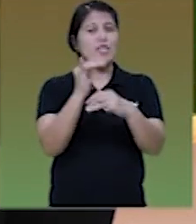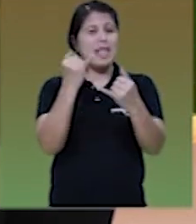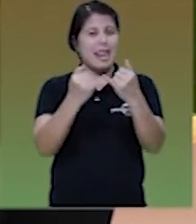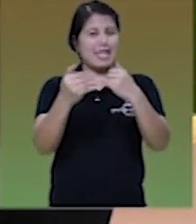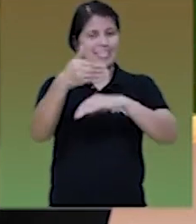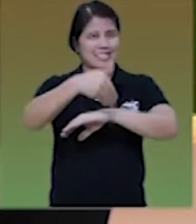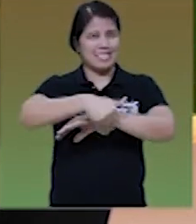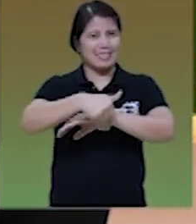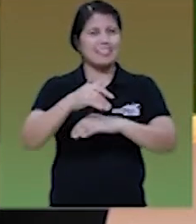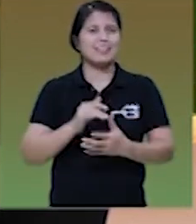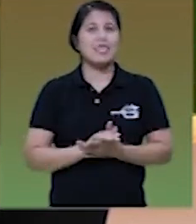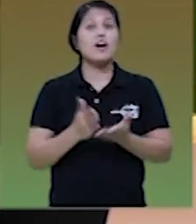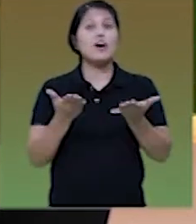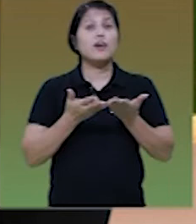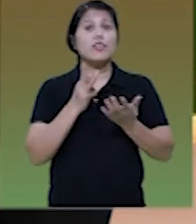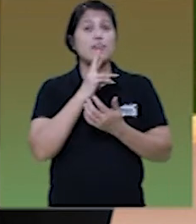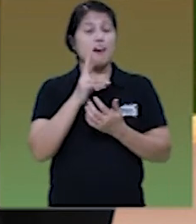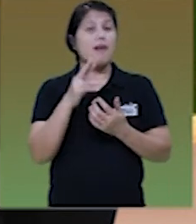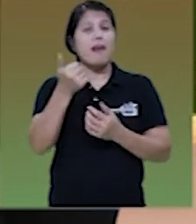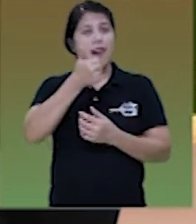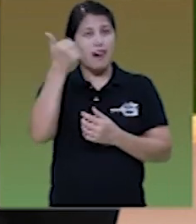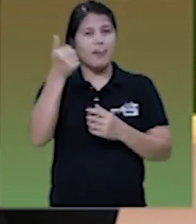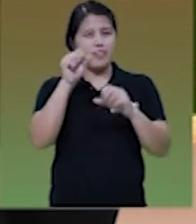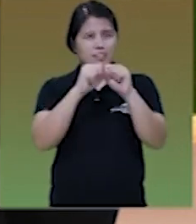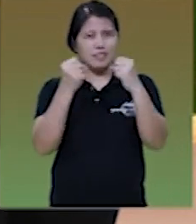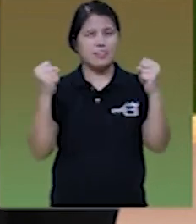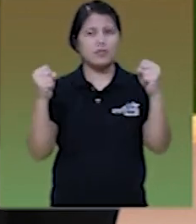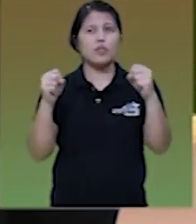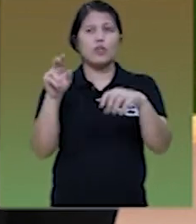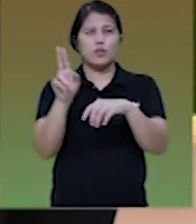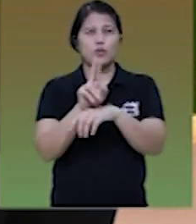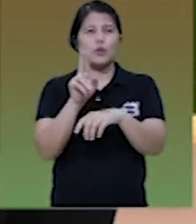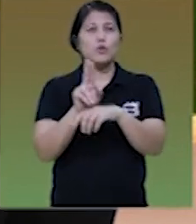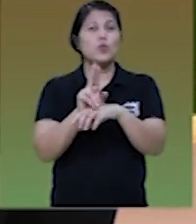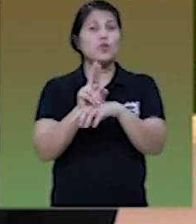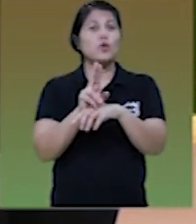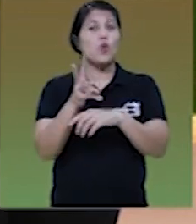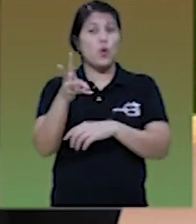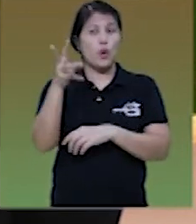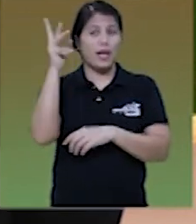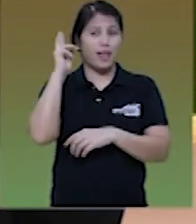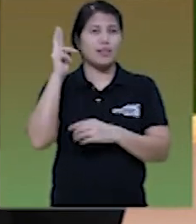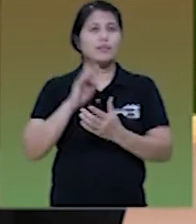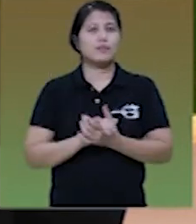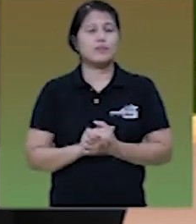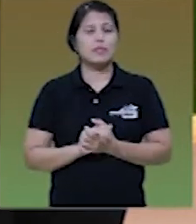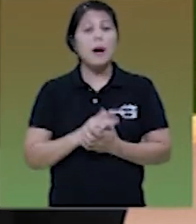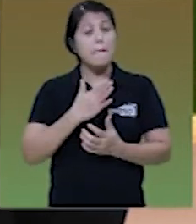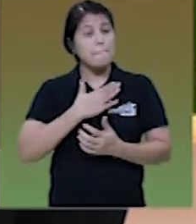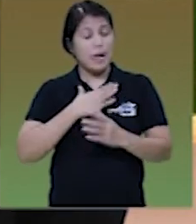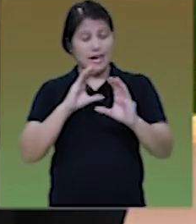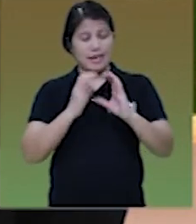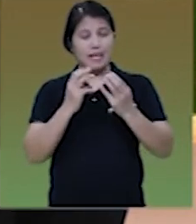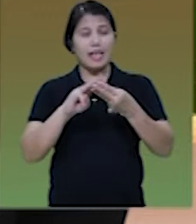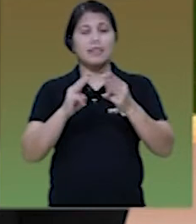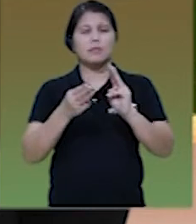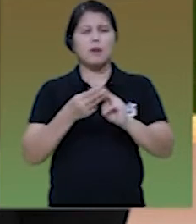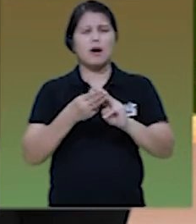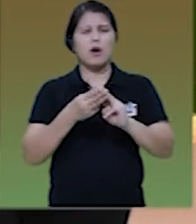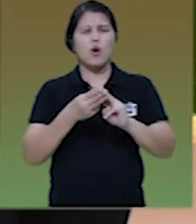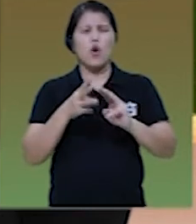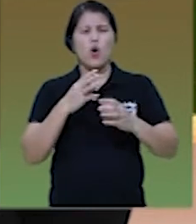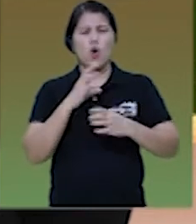night. Here are other sentences that use where. My classmates